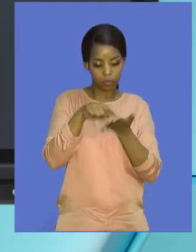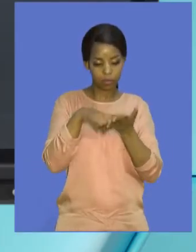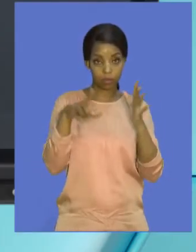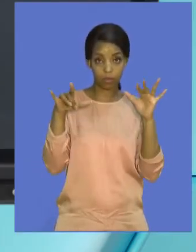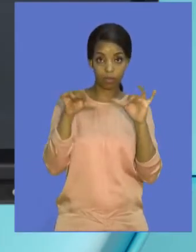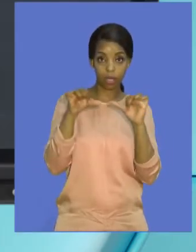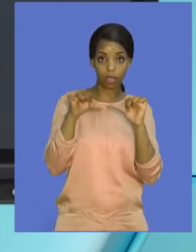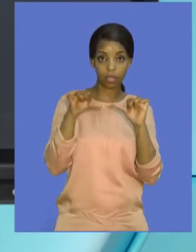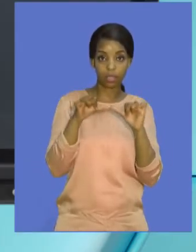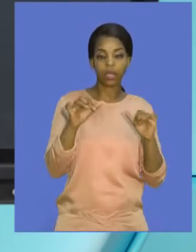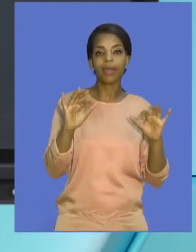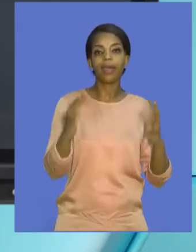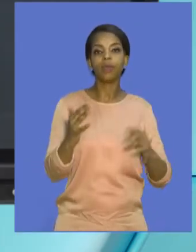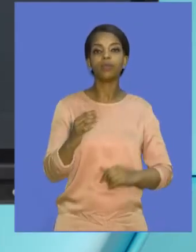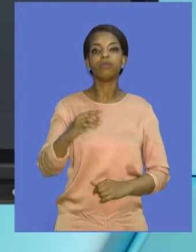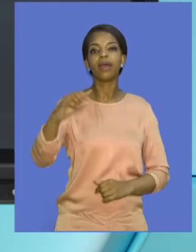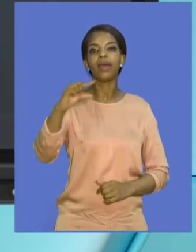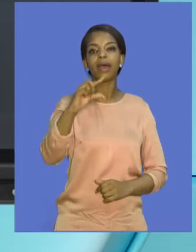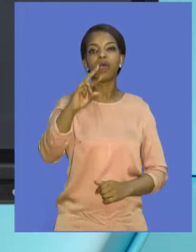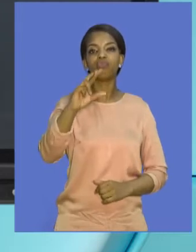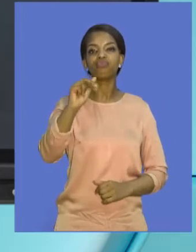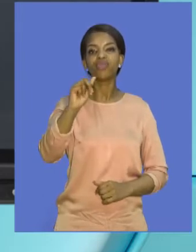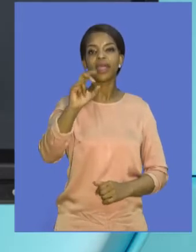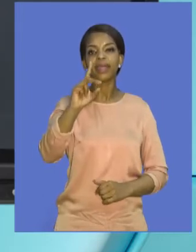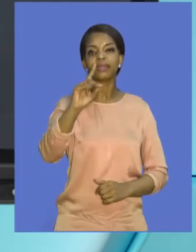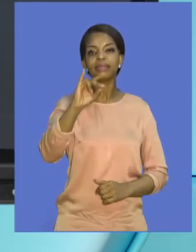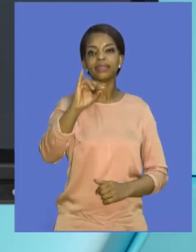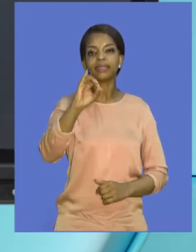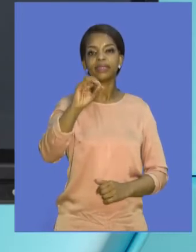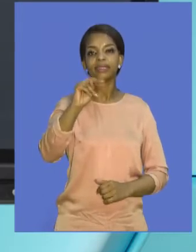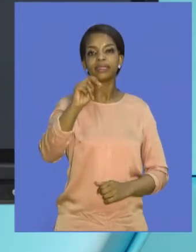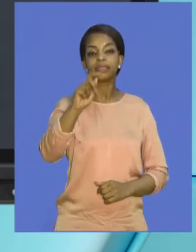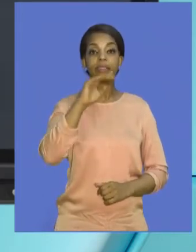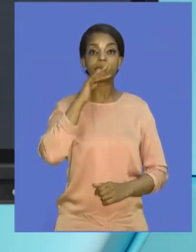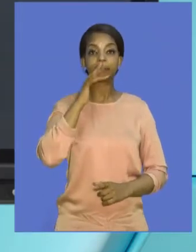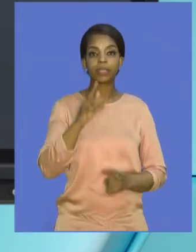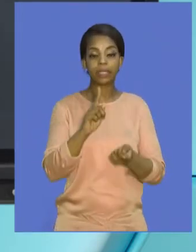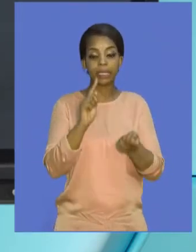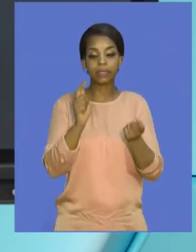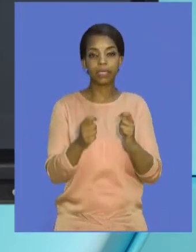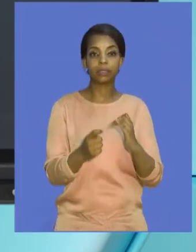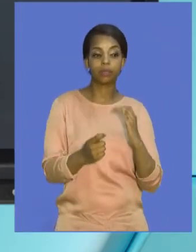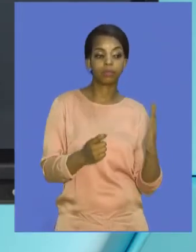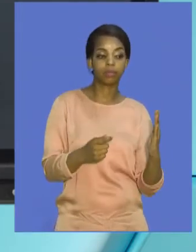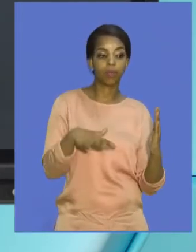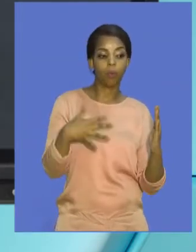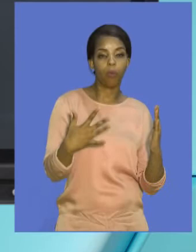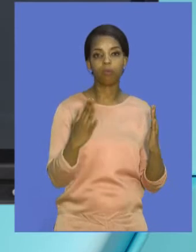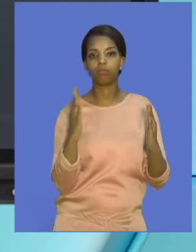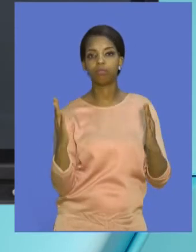our gradient will be normally the change in our rise over the change in our run, meaning the change in the y